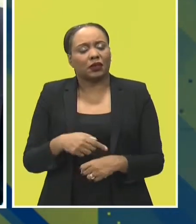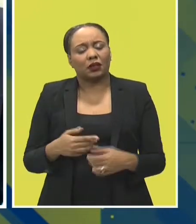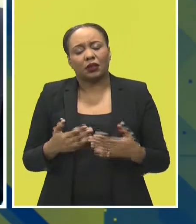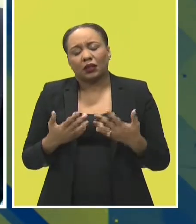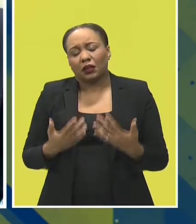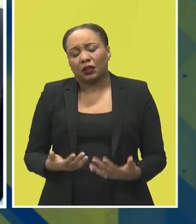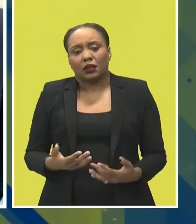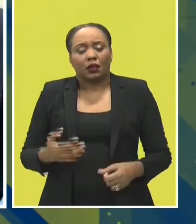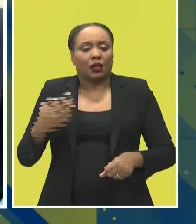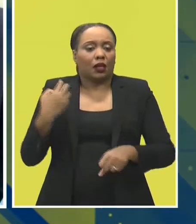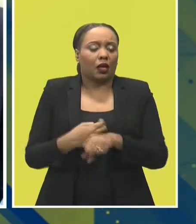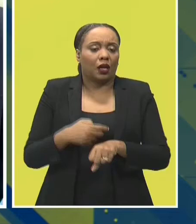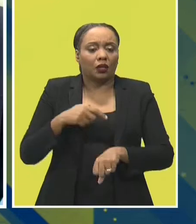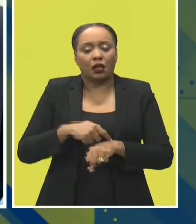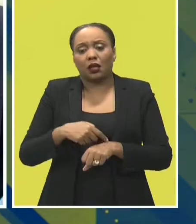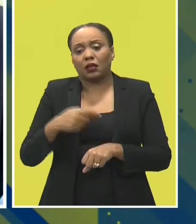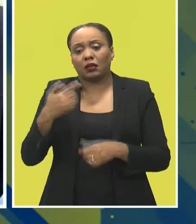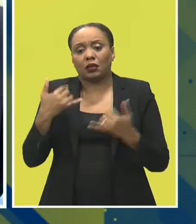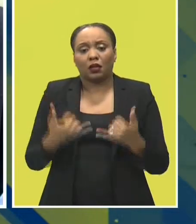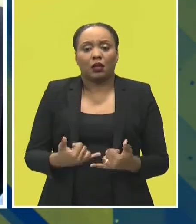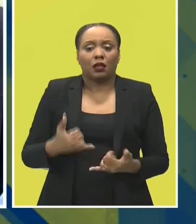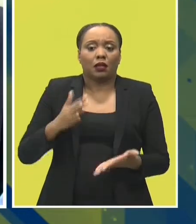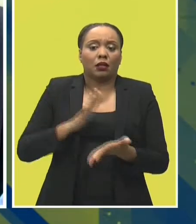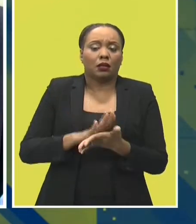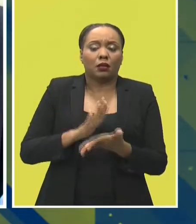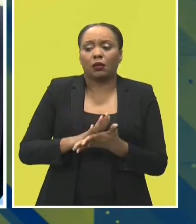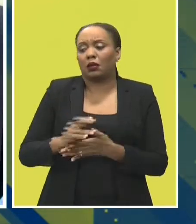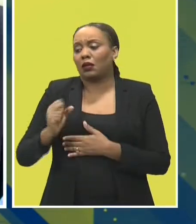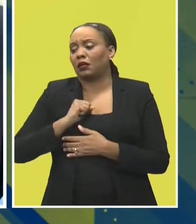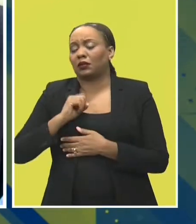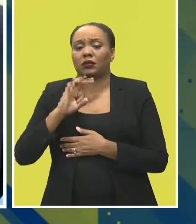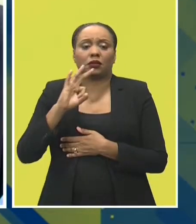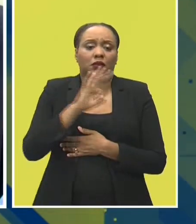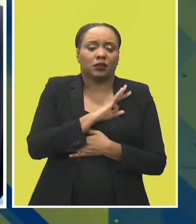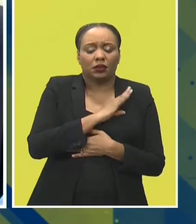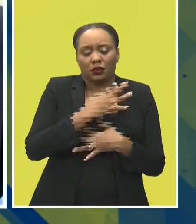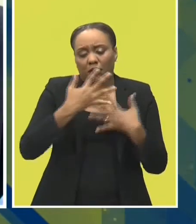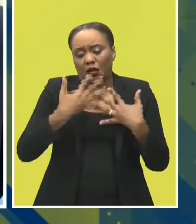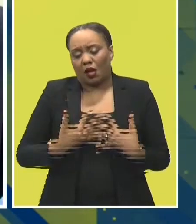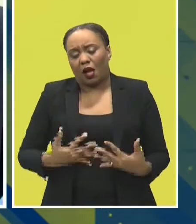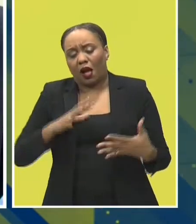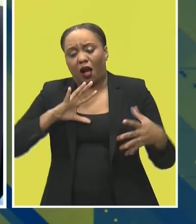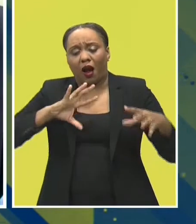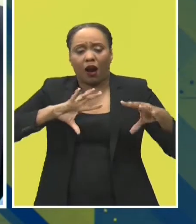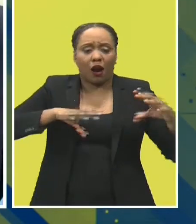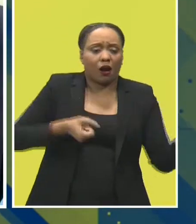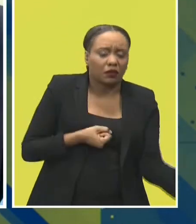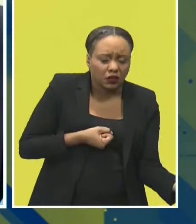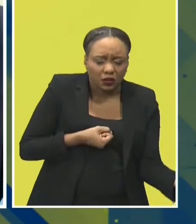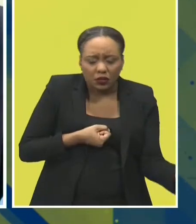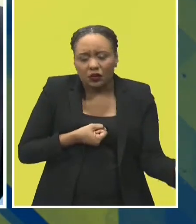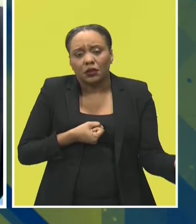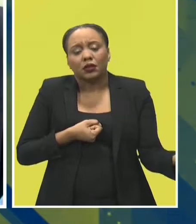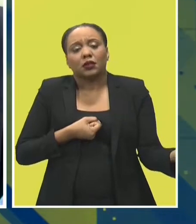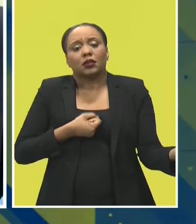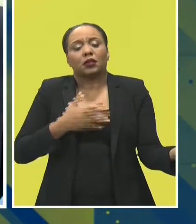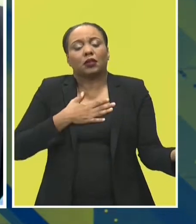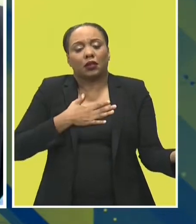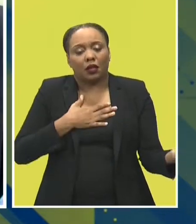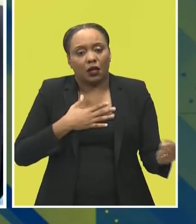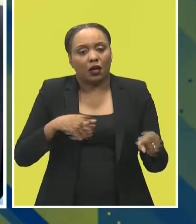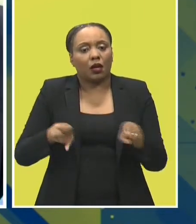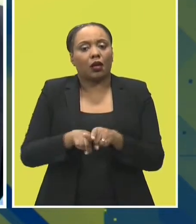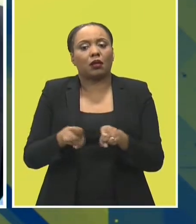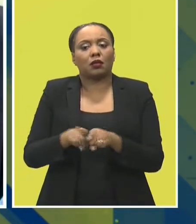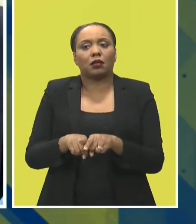the school and the staff, who I had the opportunity to speak with at length. It is also very difficult for